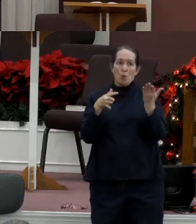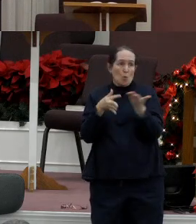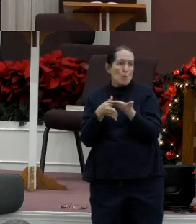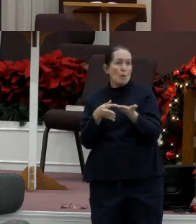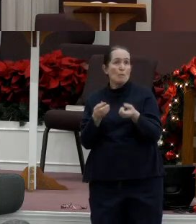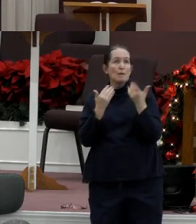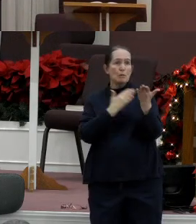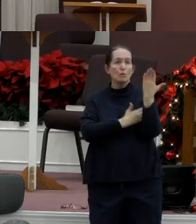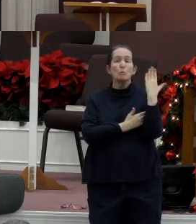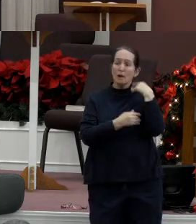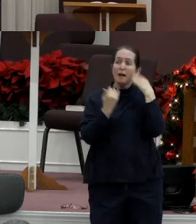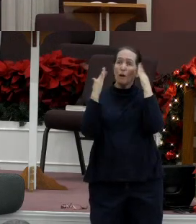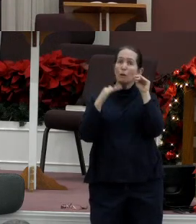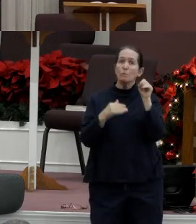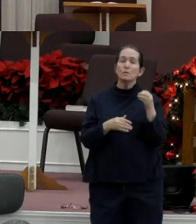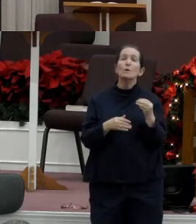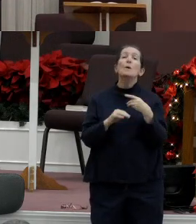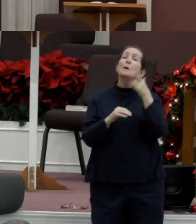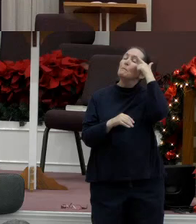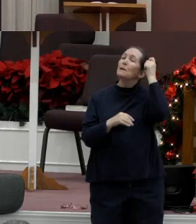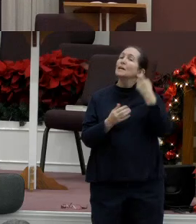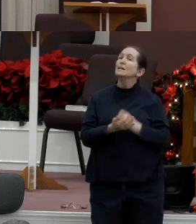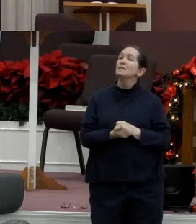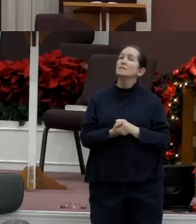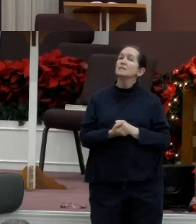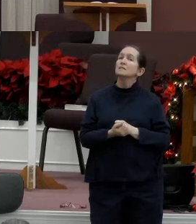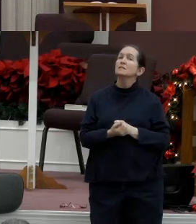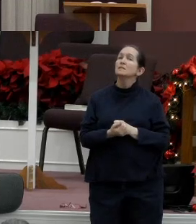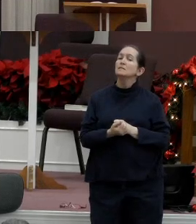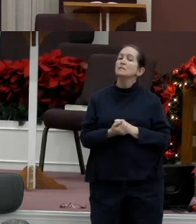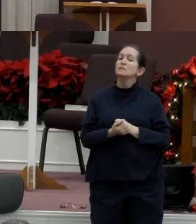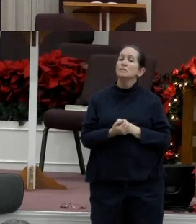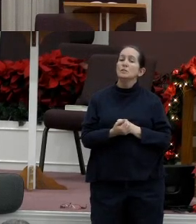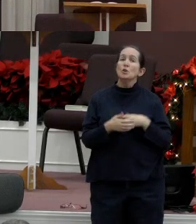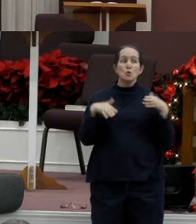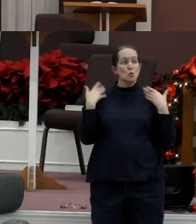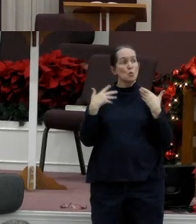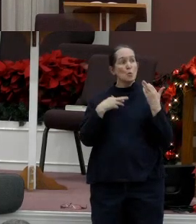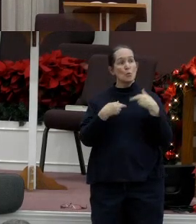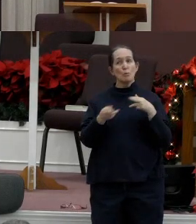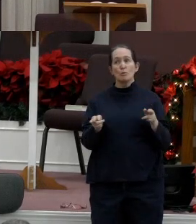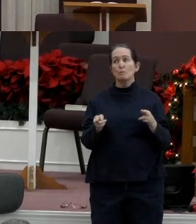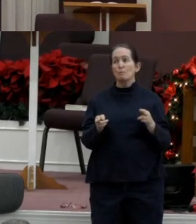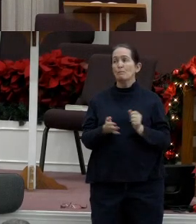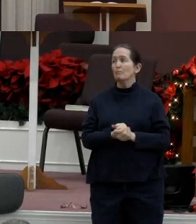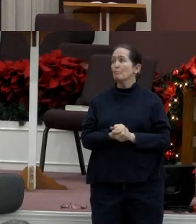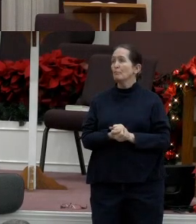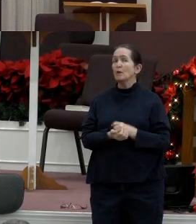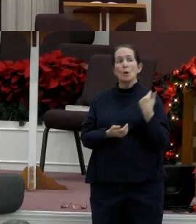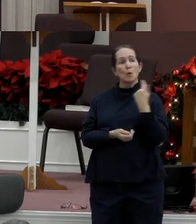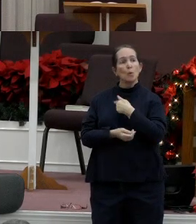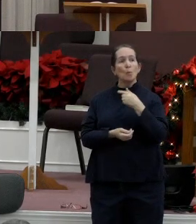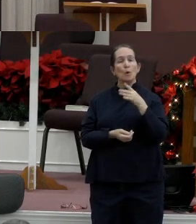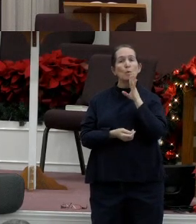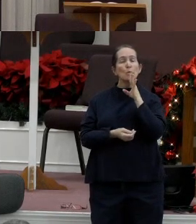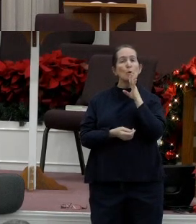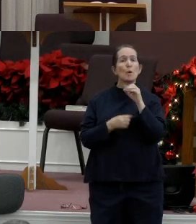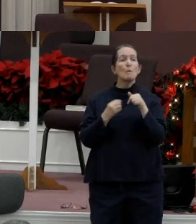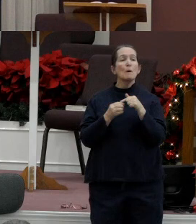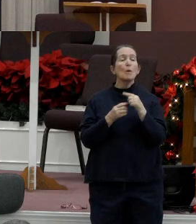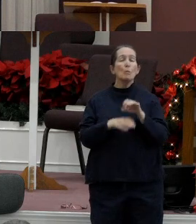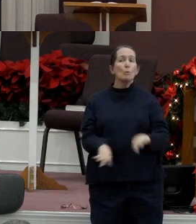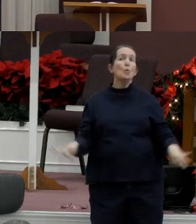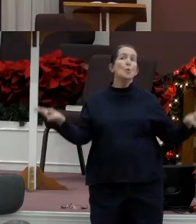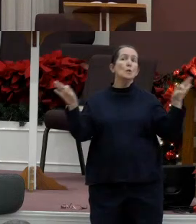so. Because in the youth room, we were talking about the